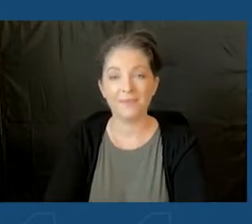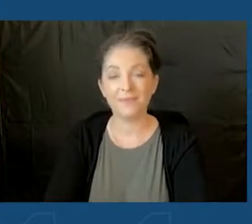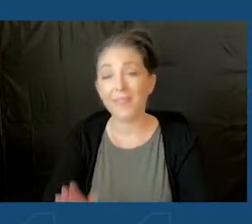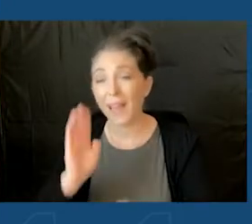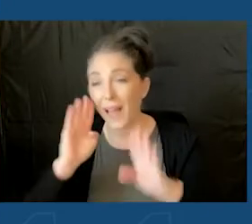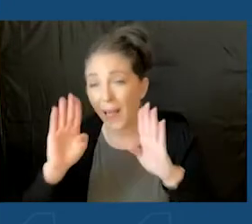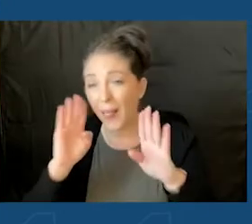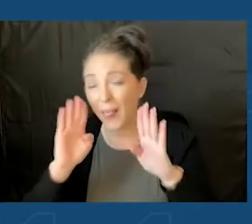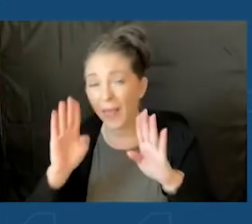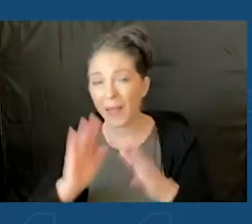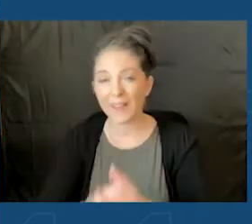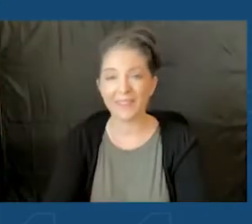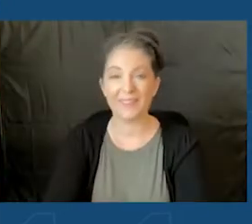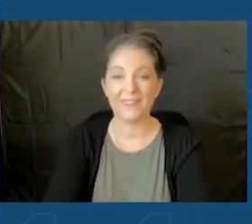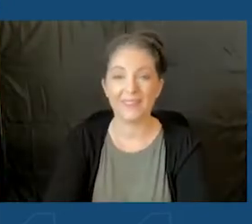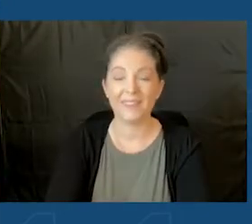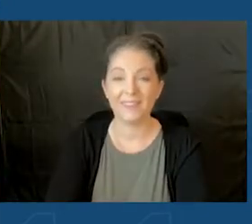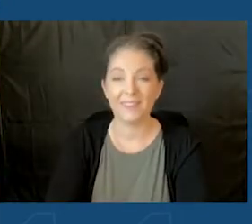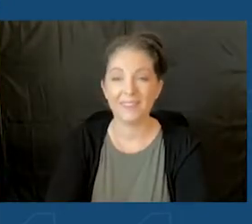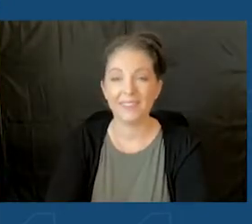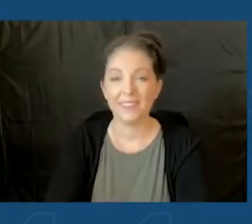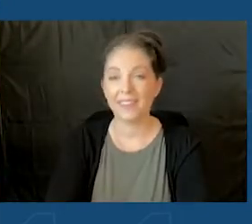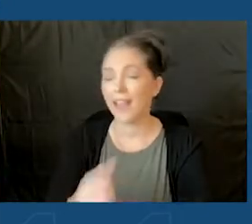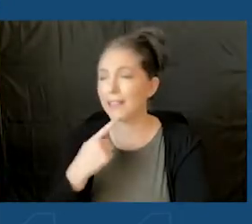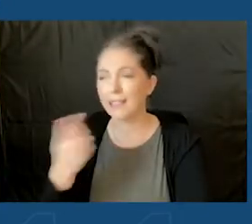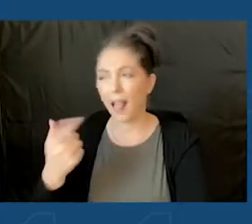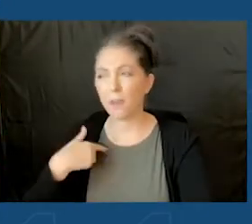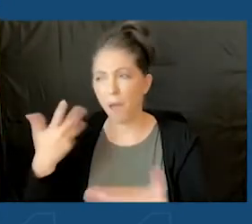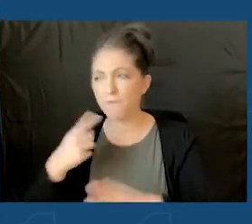Tell them what I said. Yes, Okay. I will. Okay, there's no excuses. No, So- that's